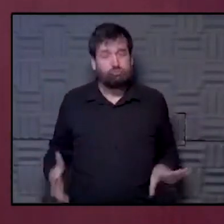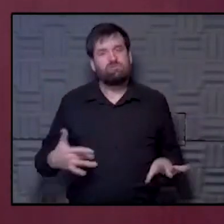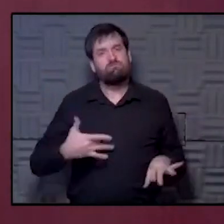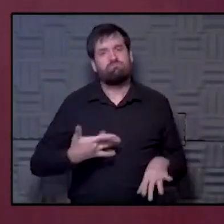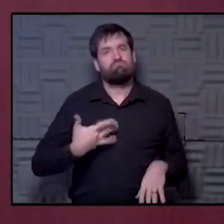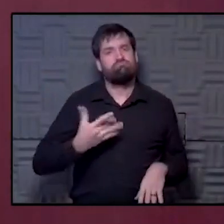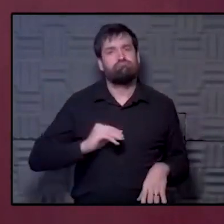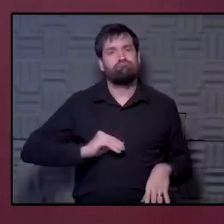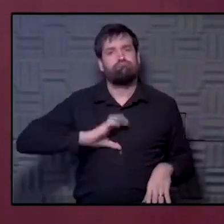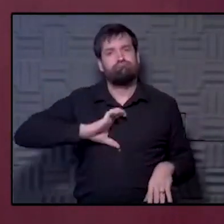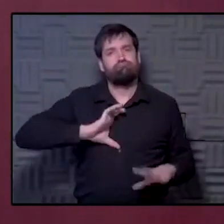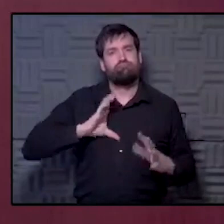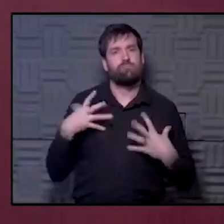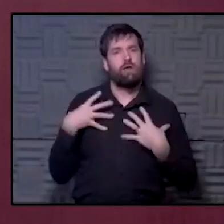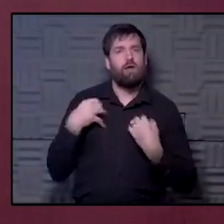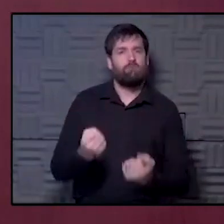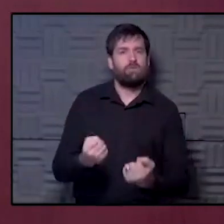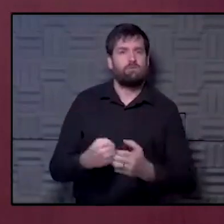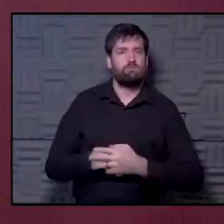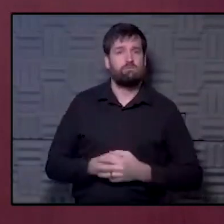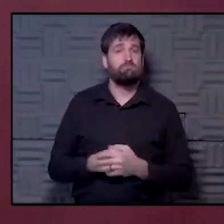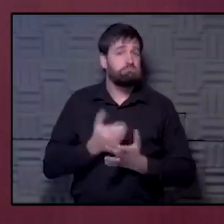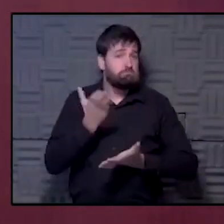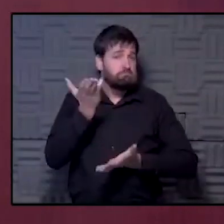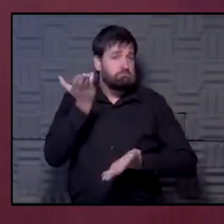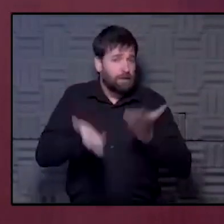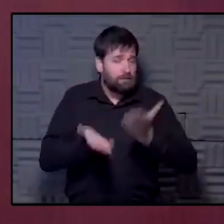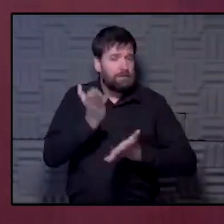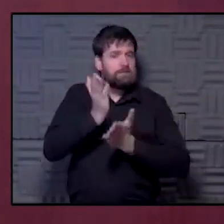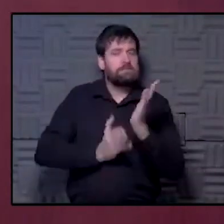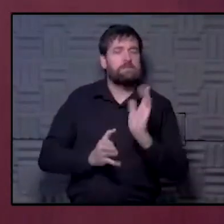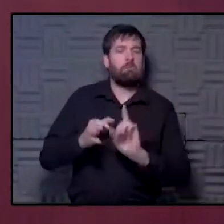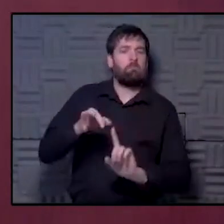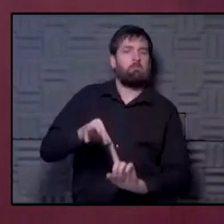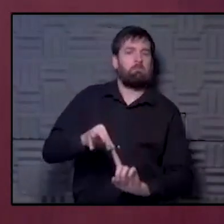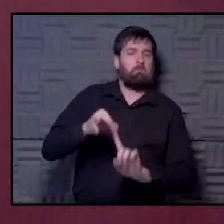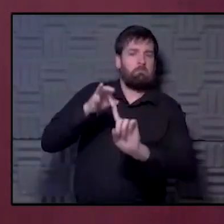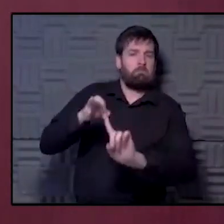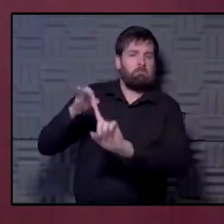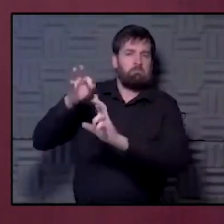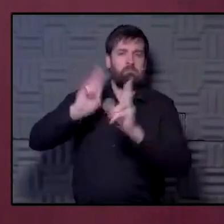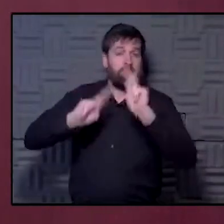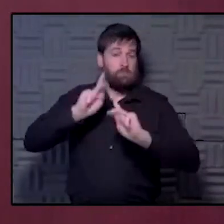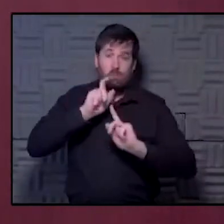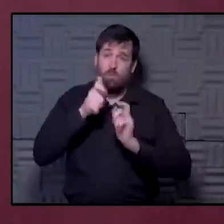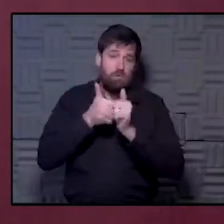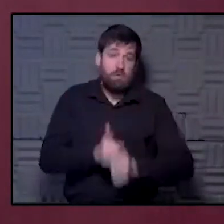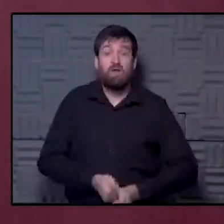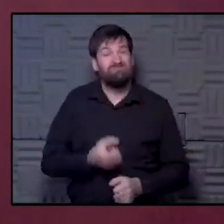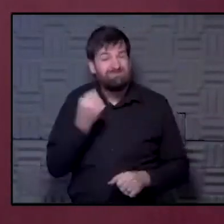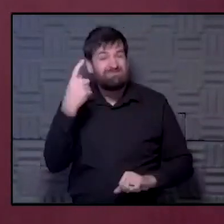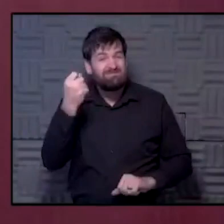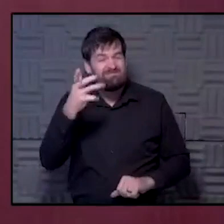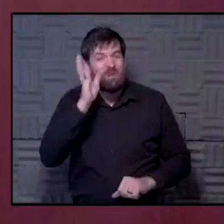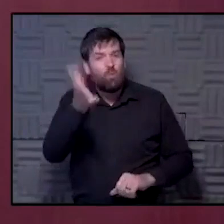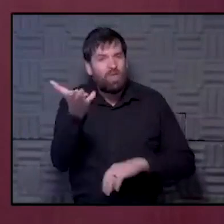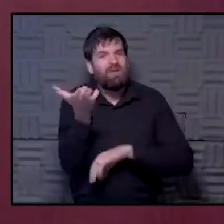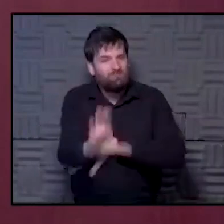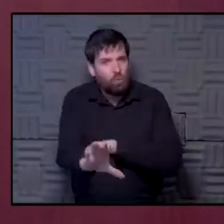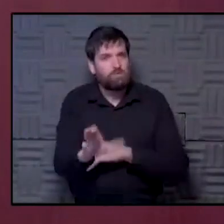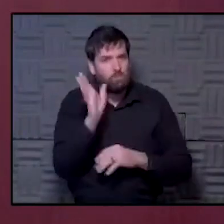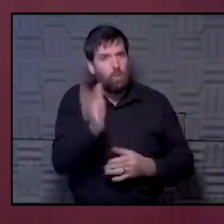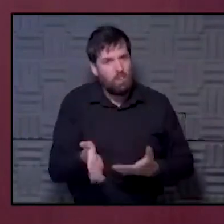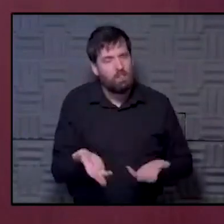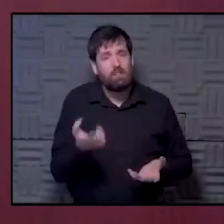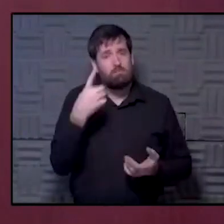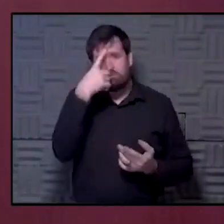very confident in that. So there may be some outliers, people who will not comply. We will enforce because we have to. So,